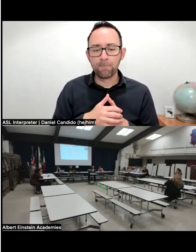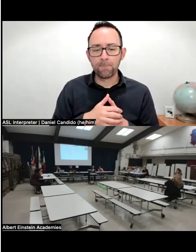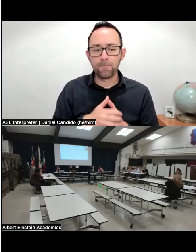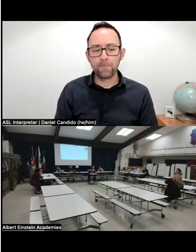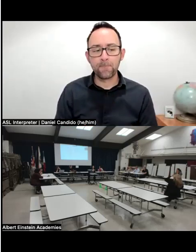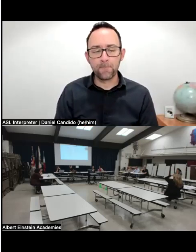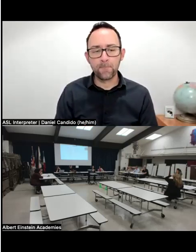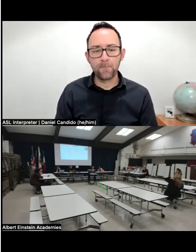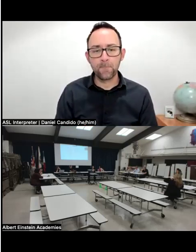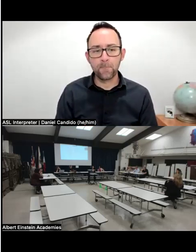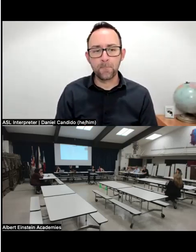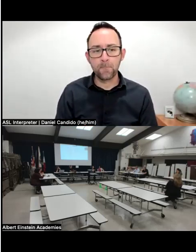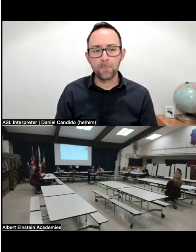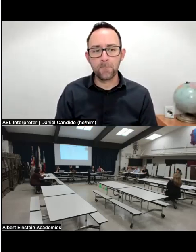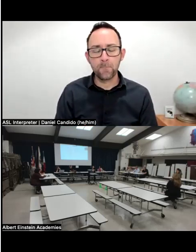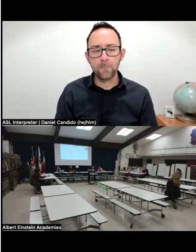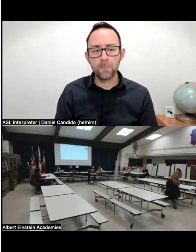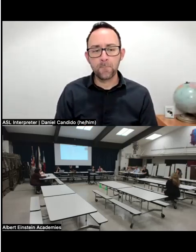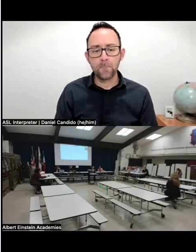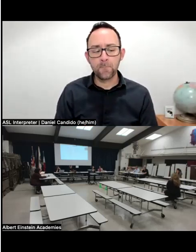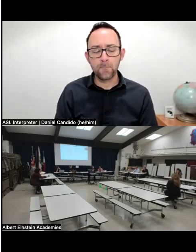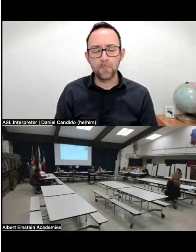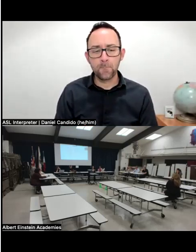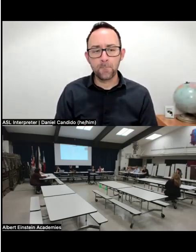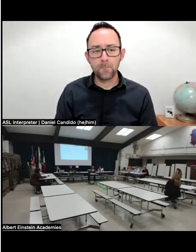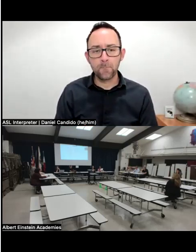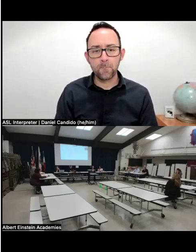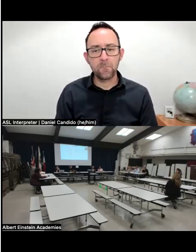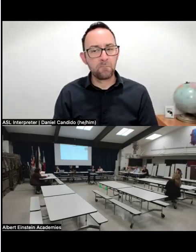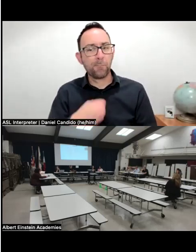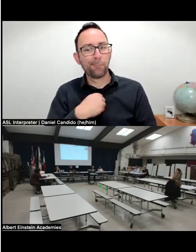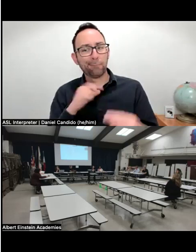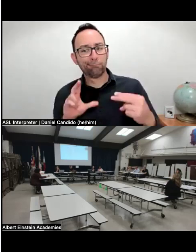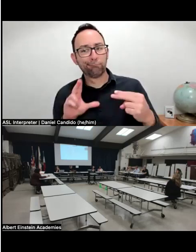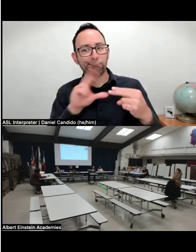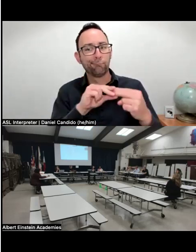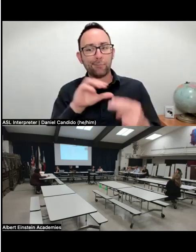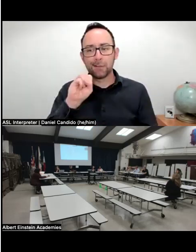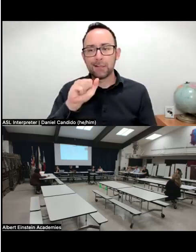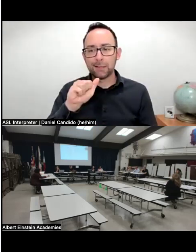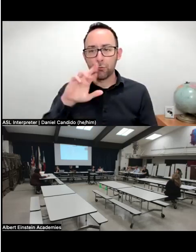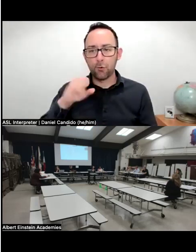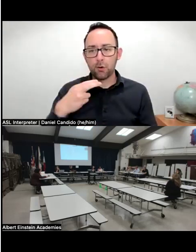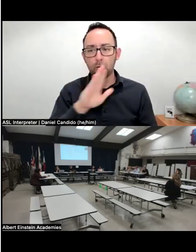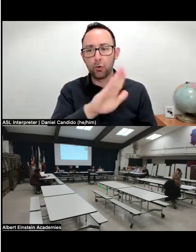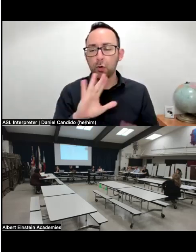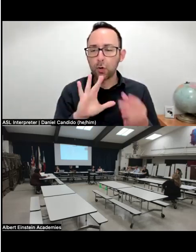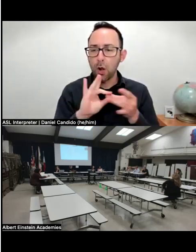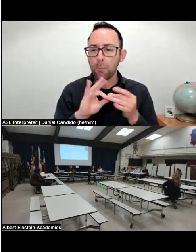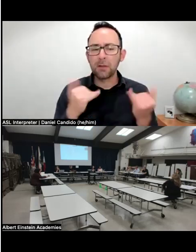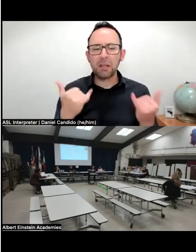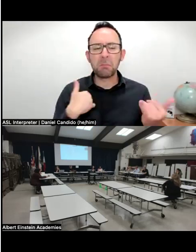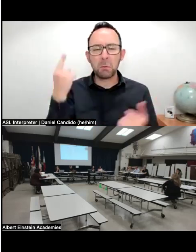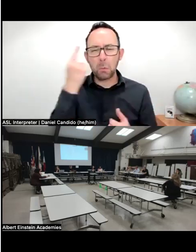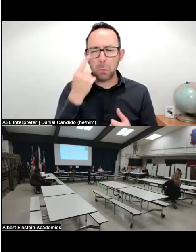I want to piggyback off of Sarah's comments. Just wondering about, and talking